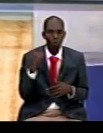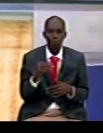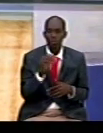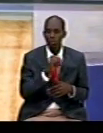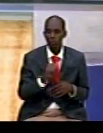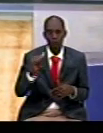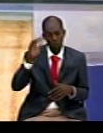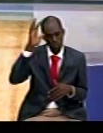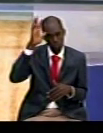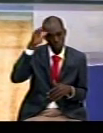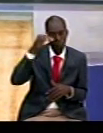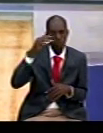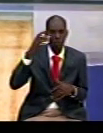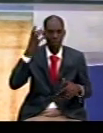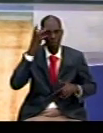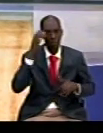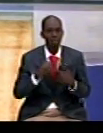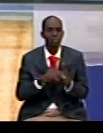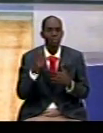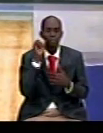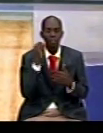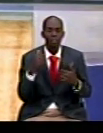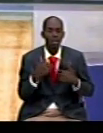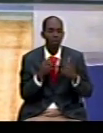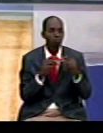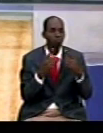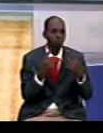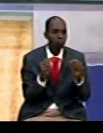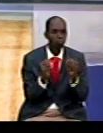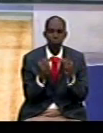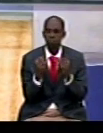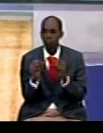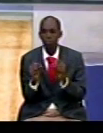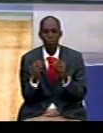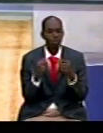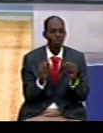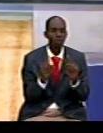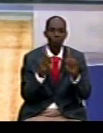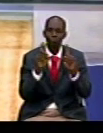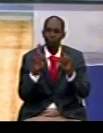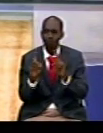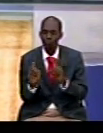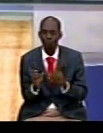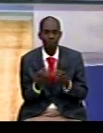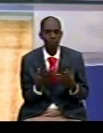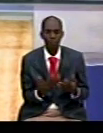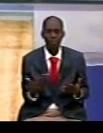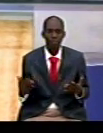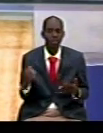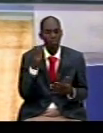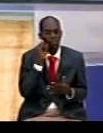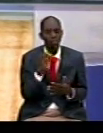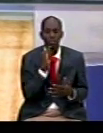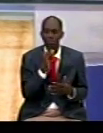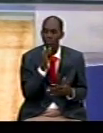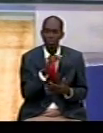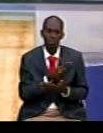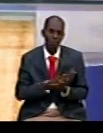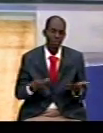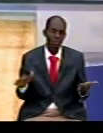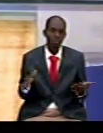incurable. She had tried everything she could try. There was no cure. The unclean